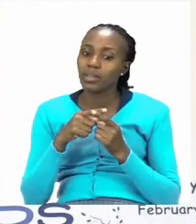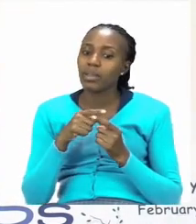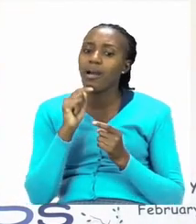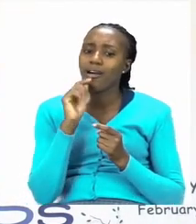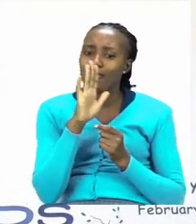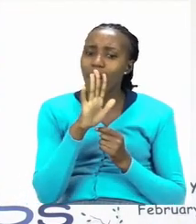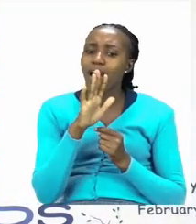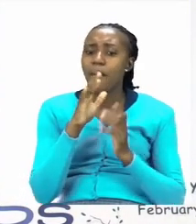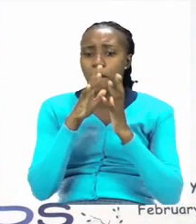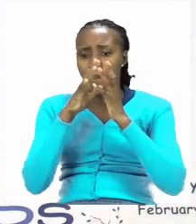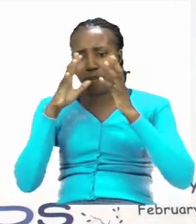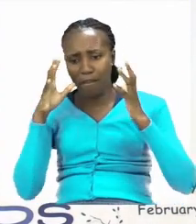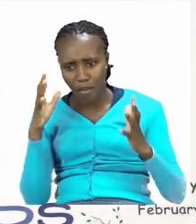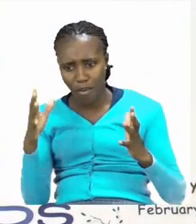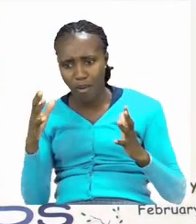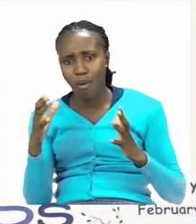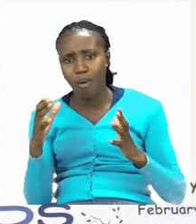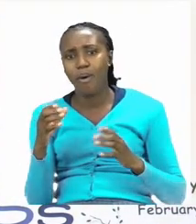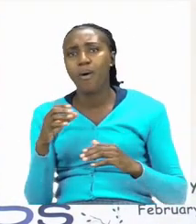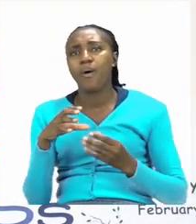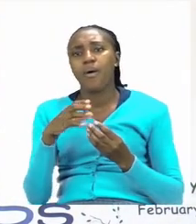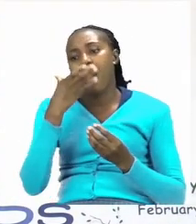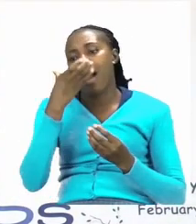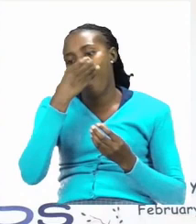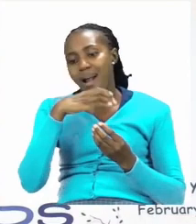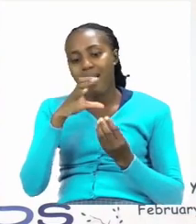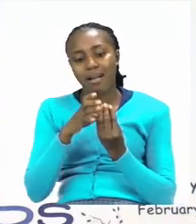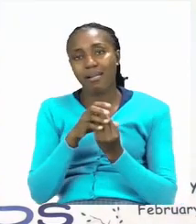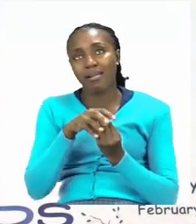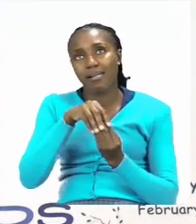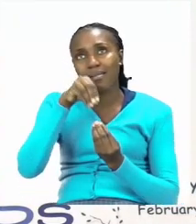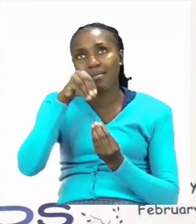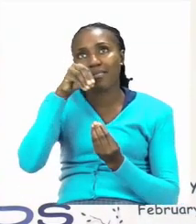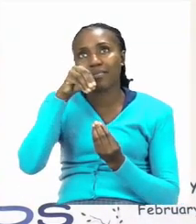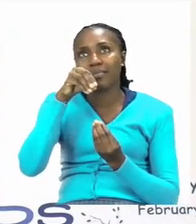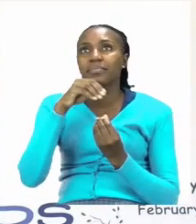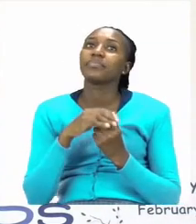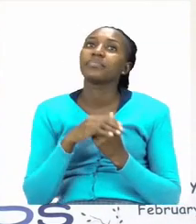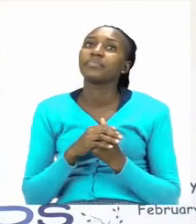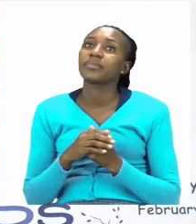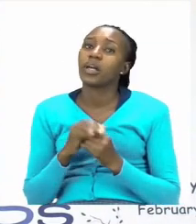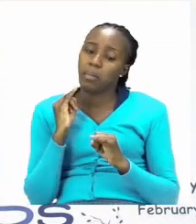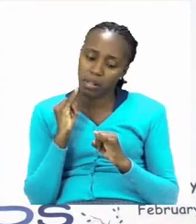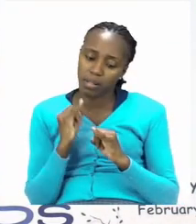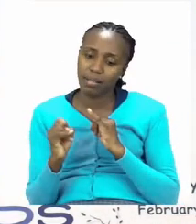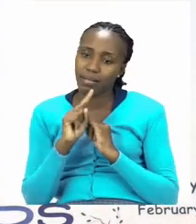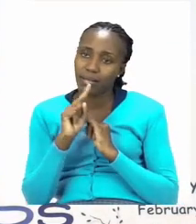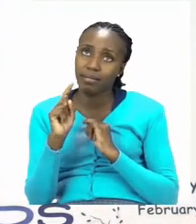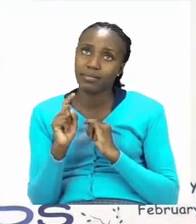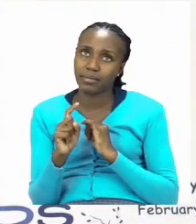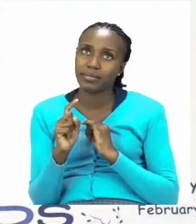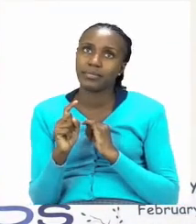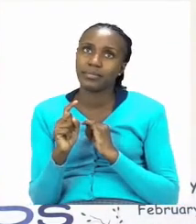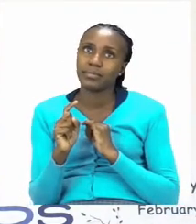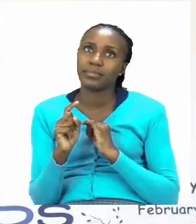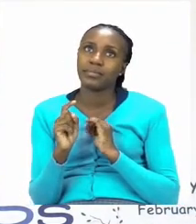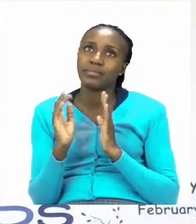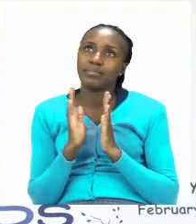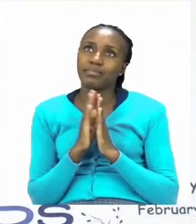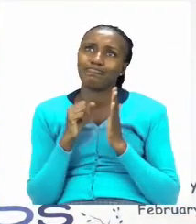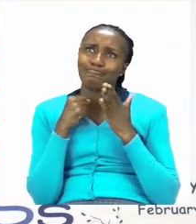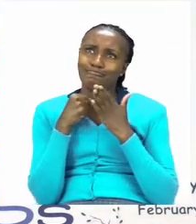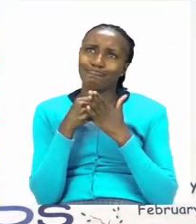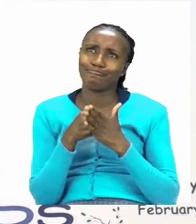5 more pears. Then for the last one, boys and girls, I want you to try and do that